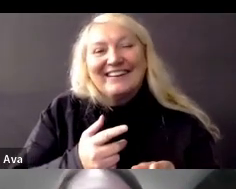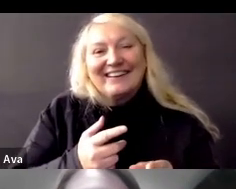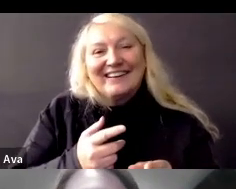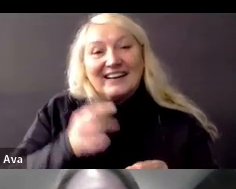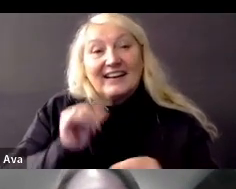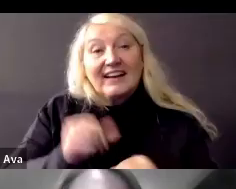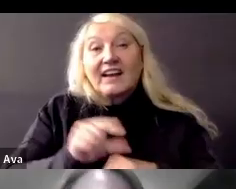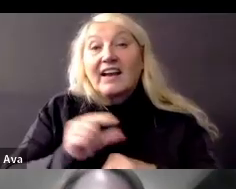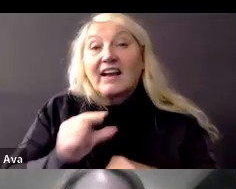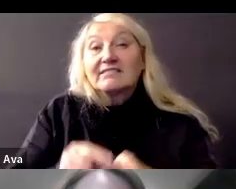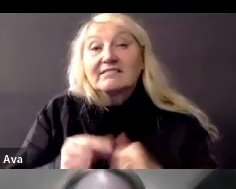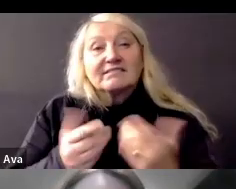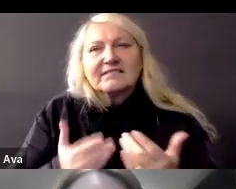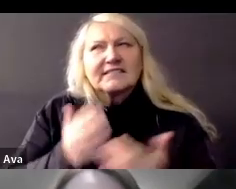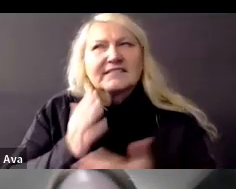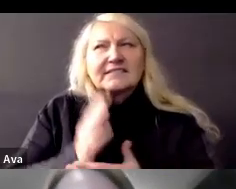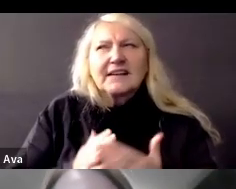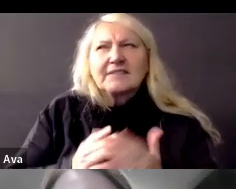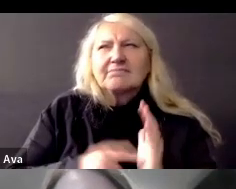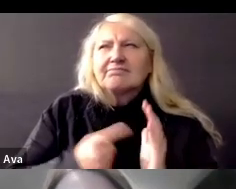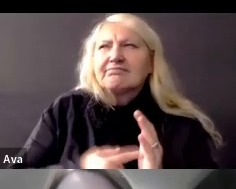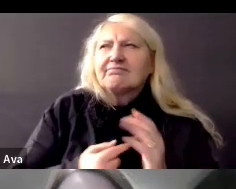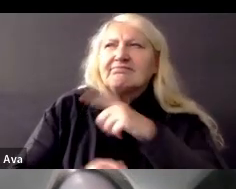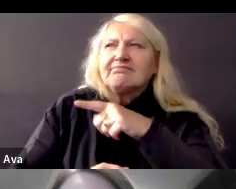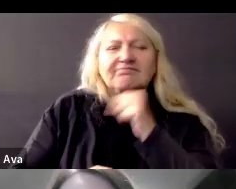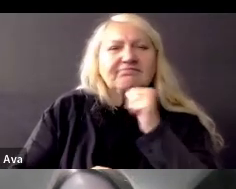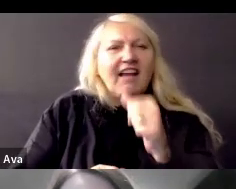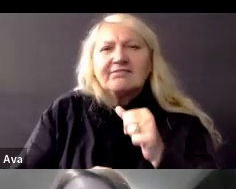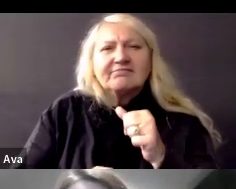government sometimes doesn't listen to us